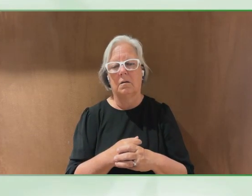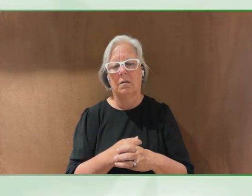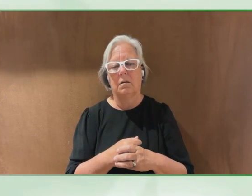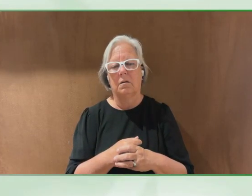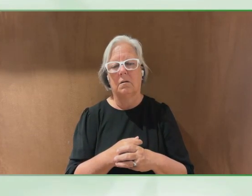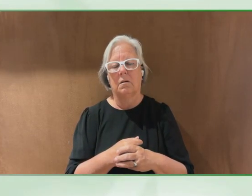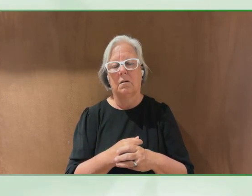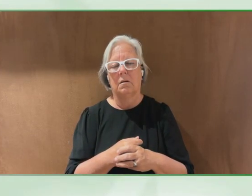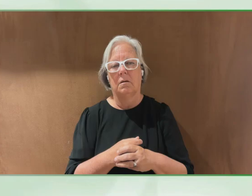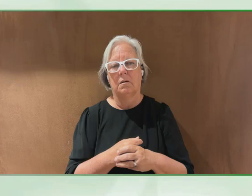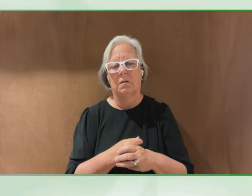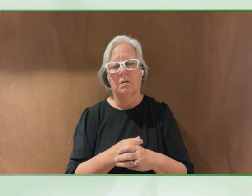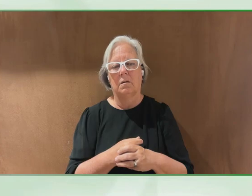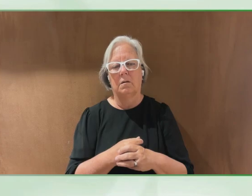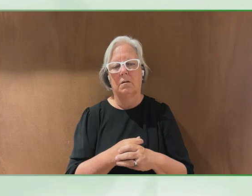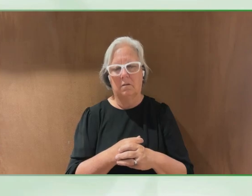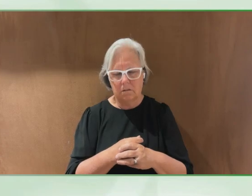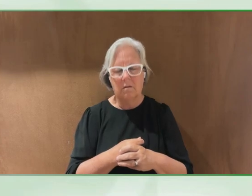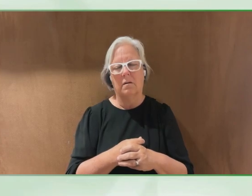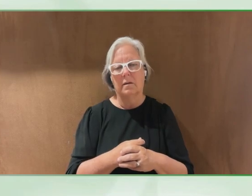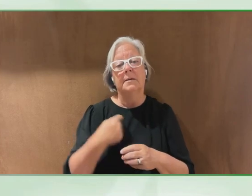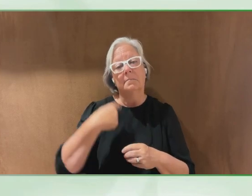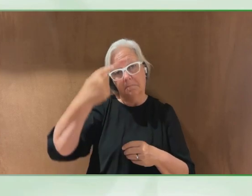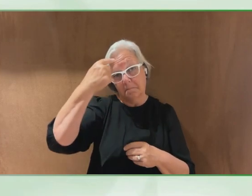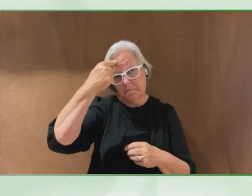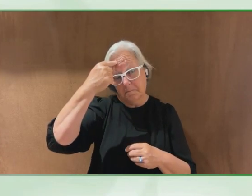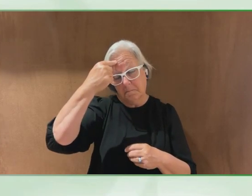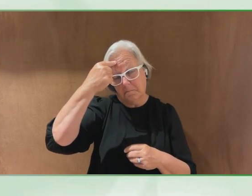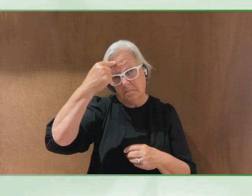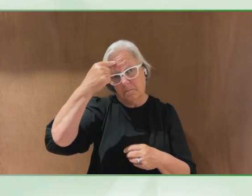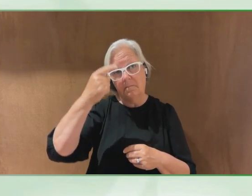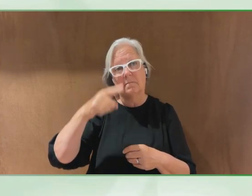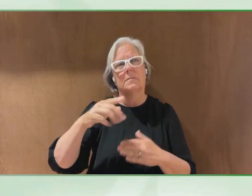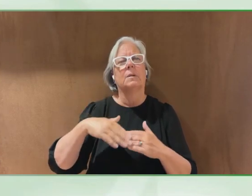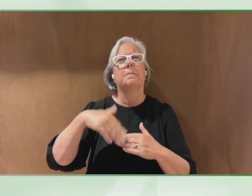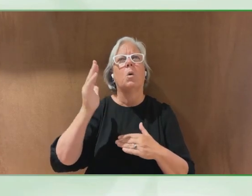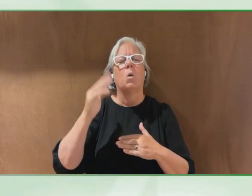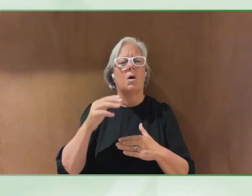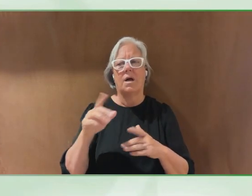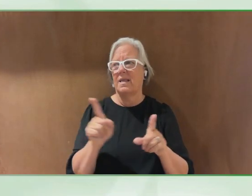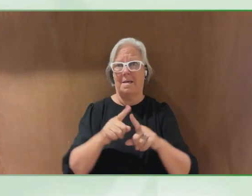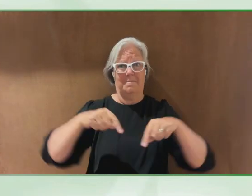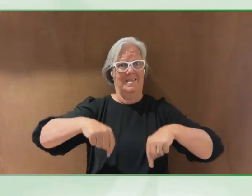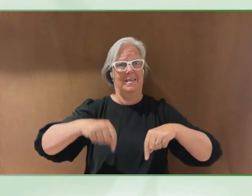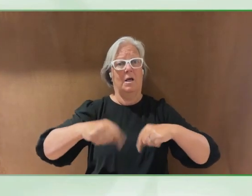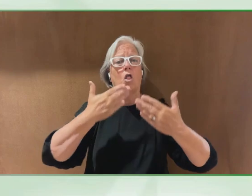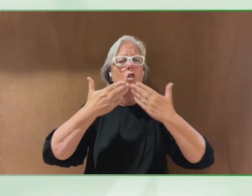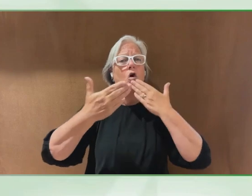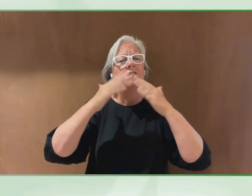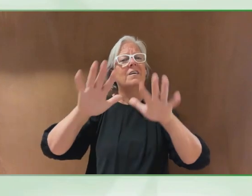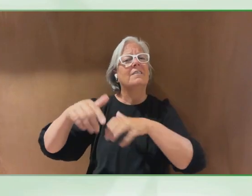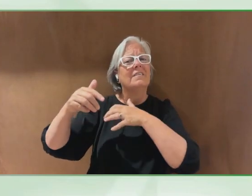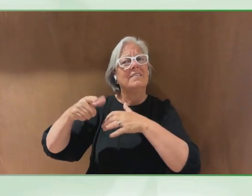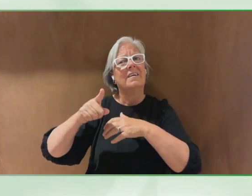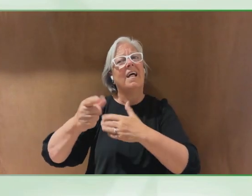Sorry, I also think providing more platforms like this, providing more invitations to organizations